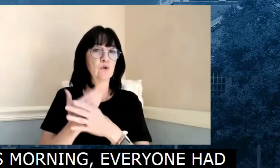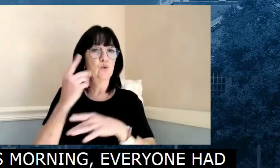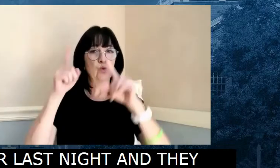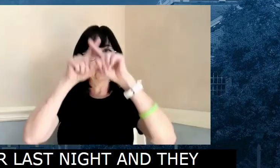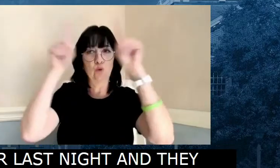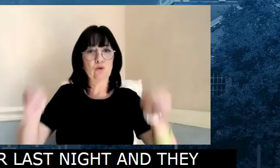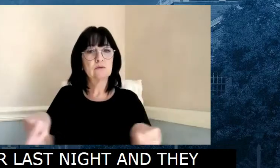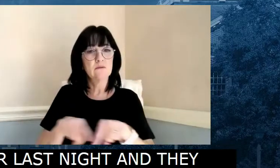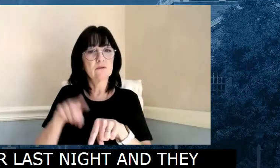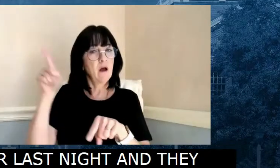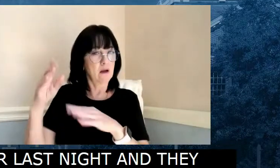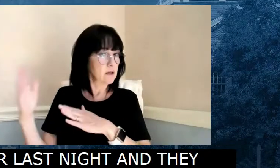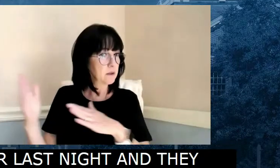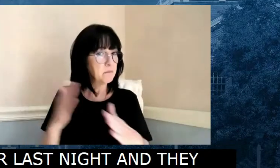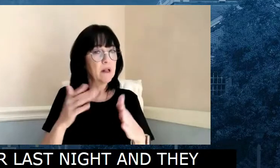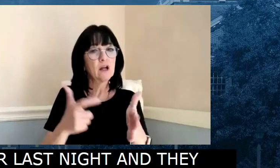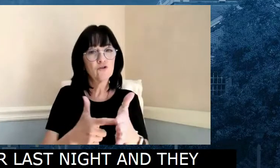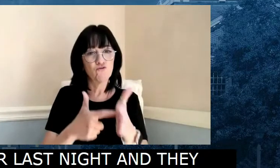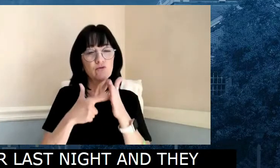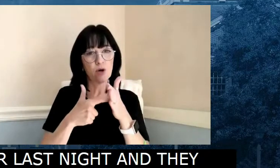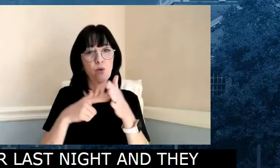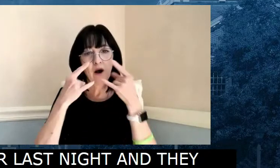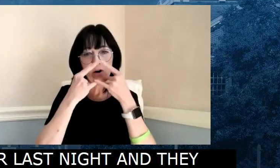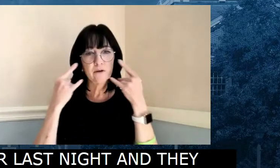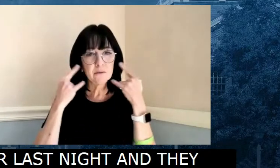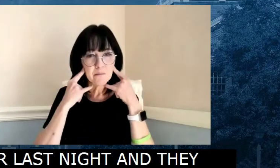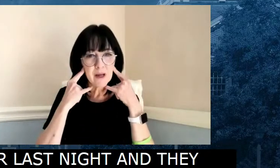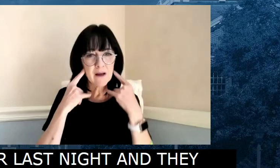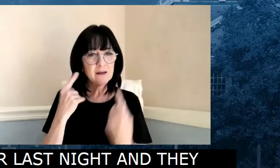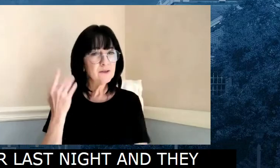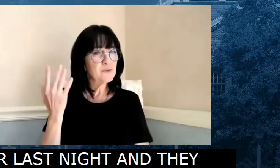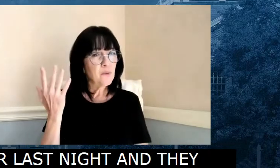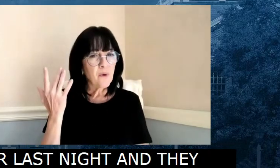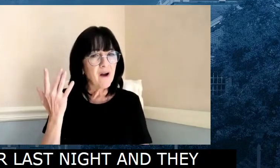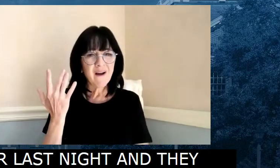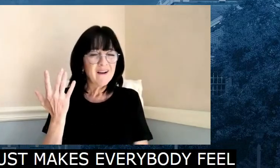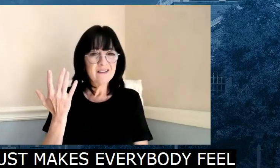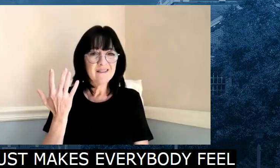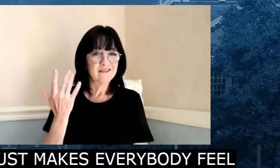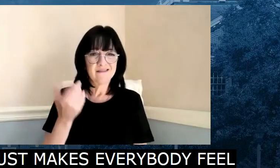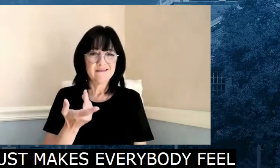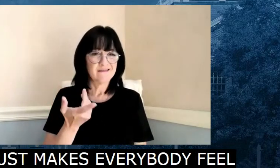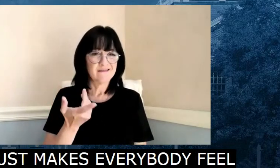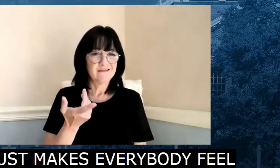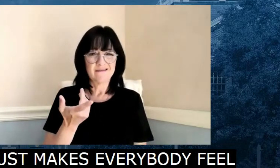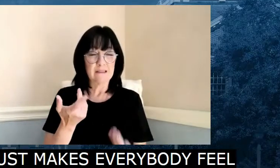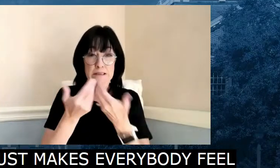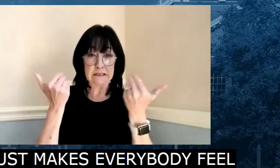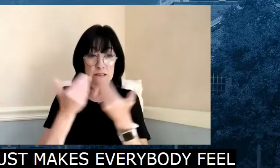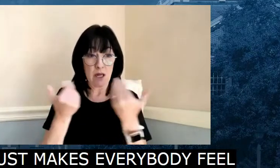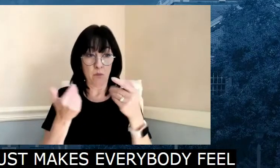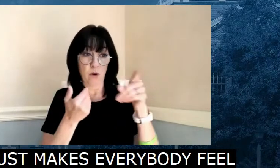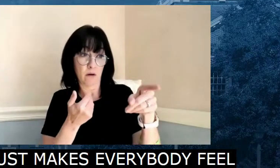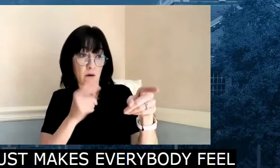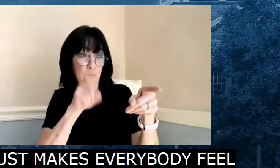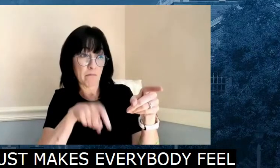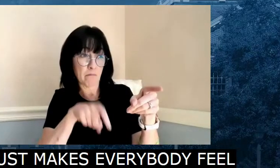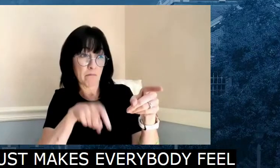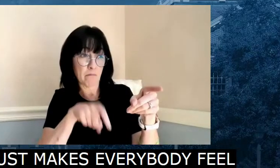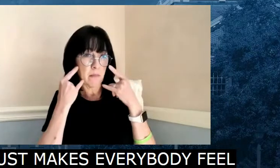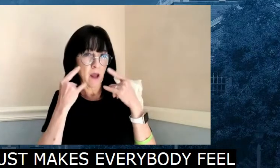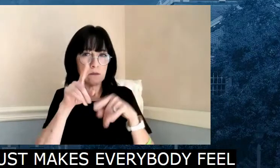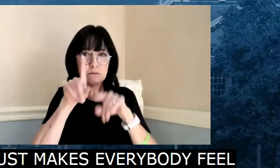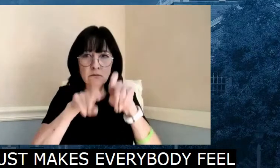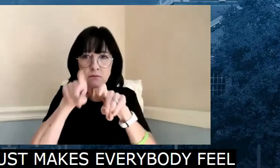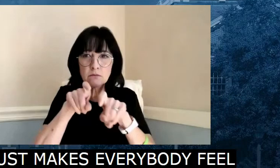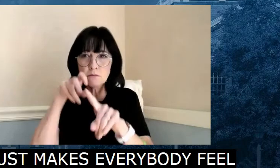everybody feel, otherwise you got to suss out who's vaccinated and who's not, and that's just impractical. You certainly can't do it when